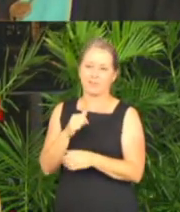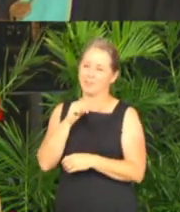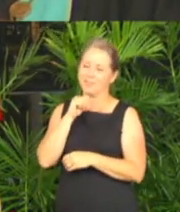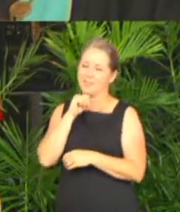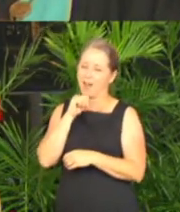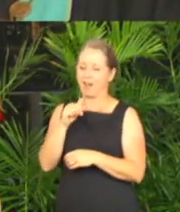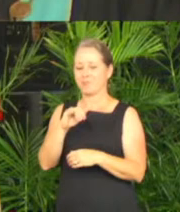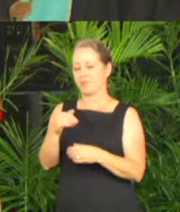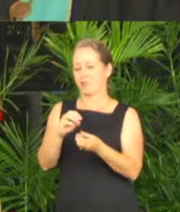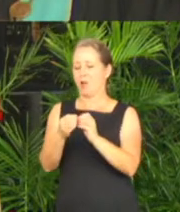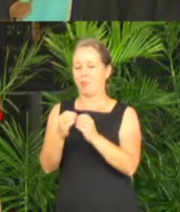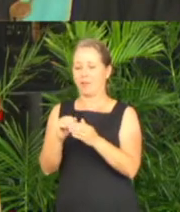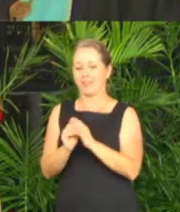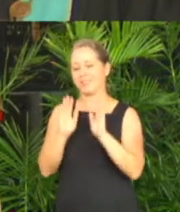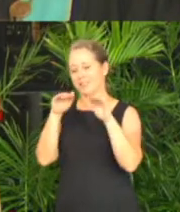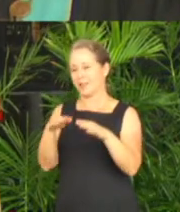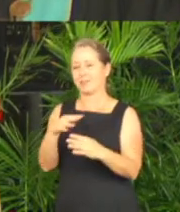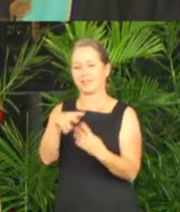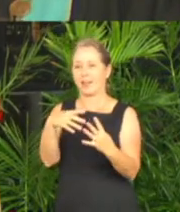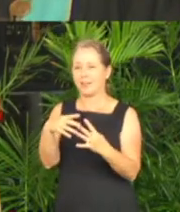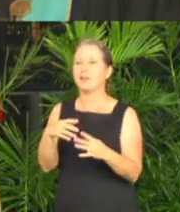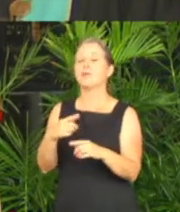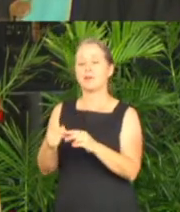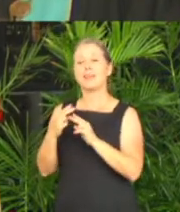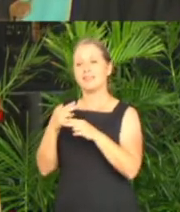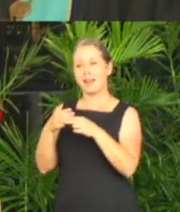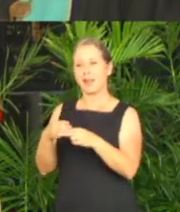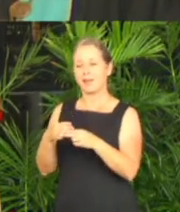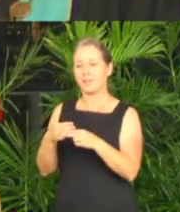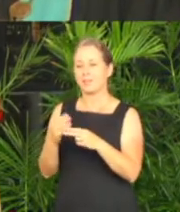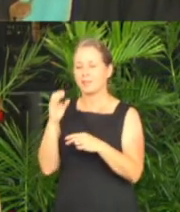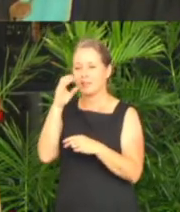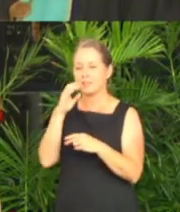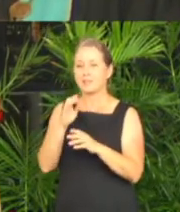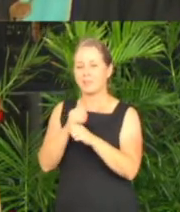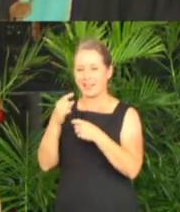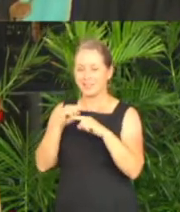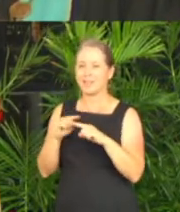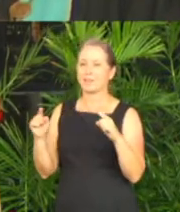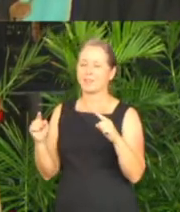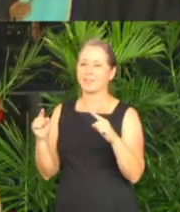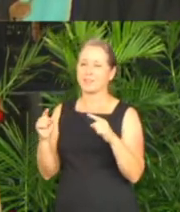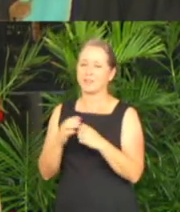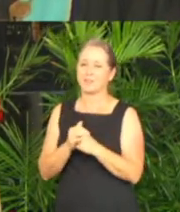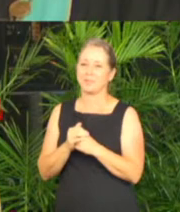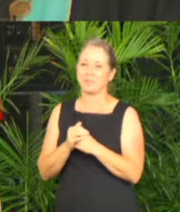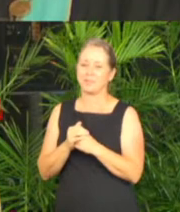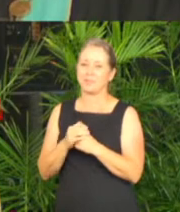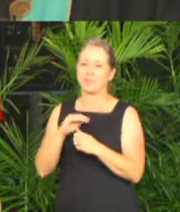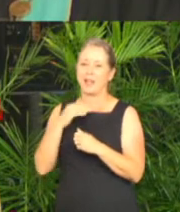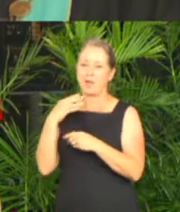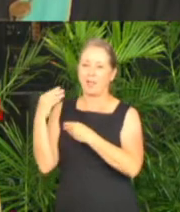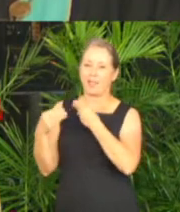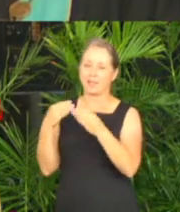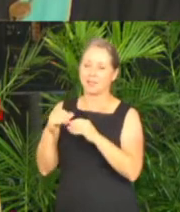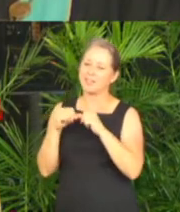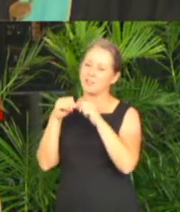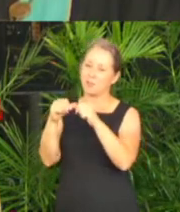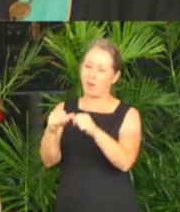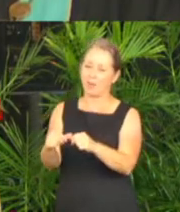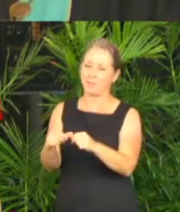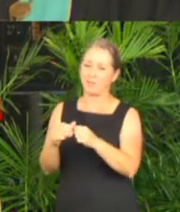a number in the sea of society, but a name that seeks to make a difference. Our legacy continues